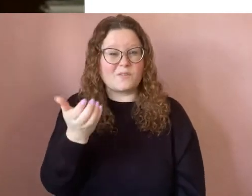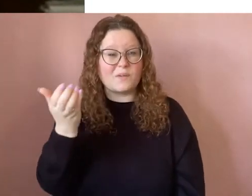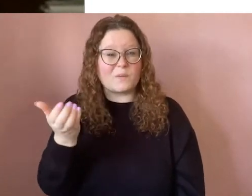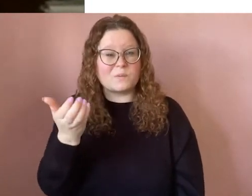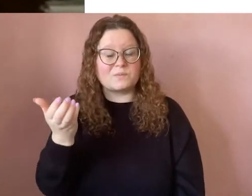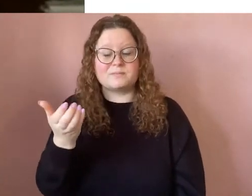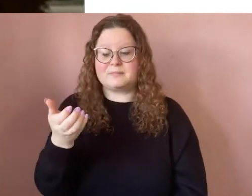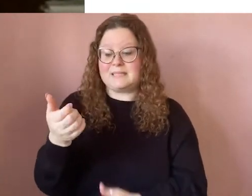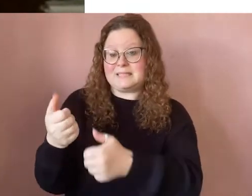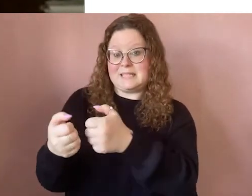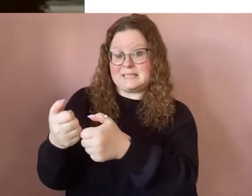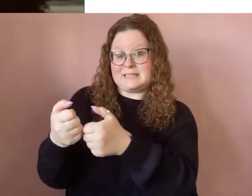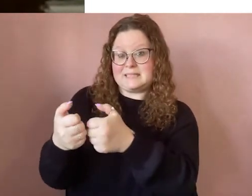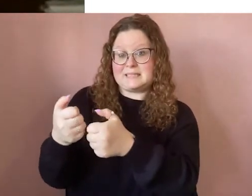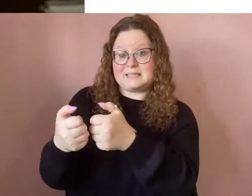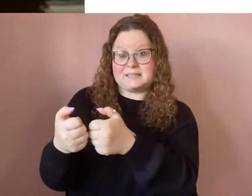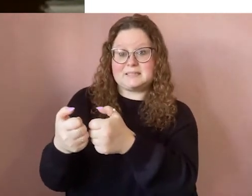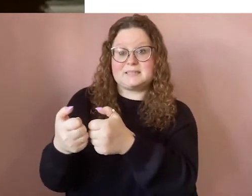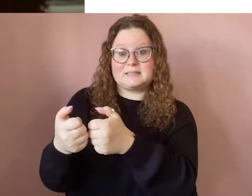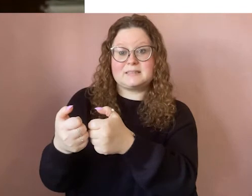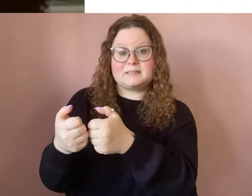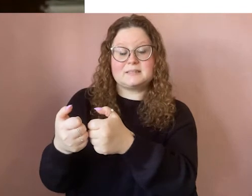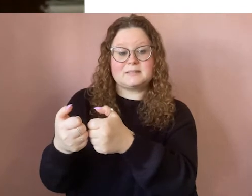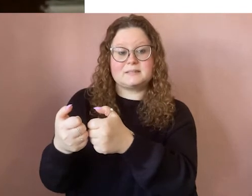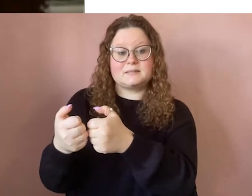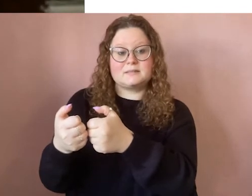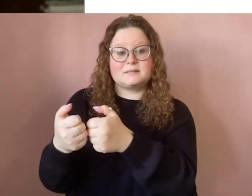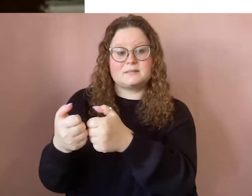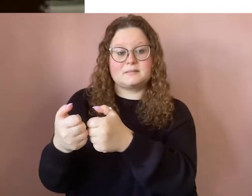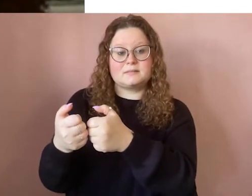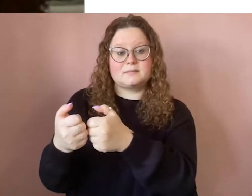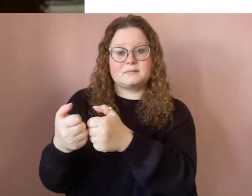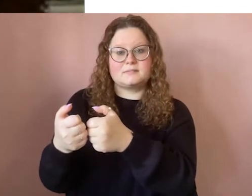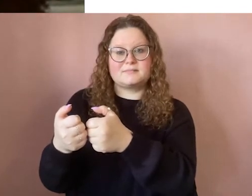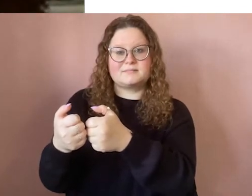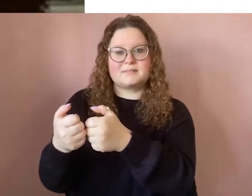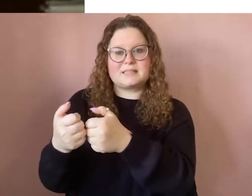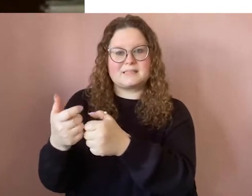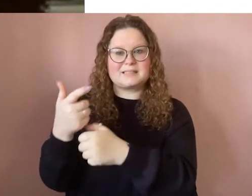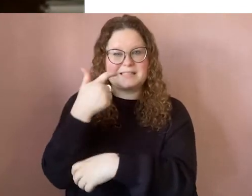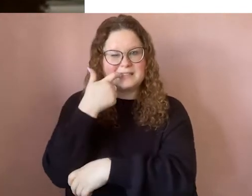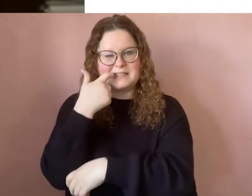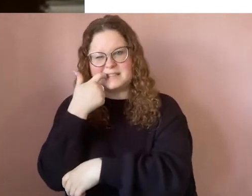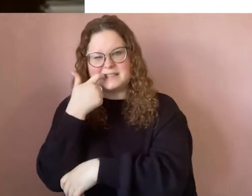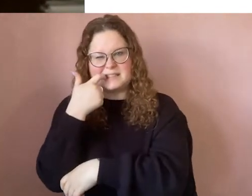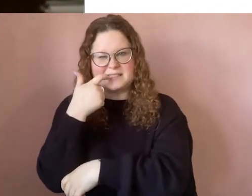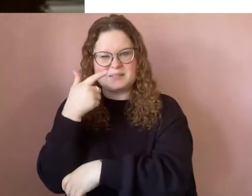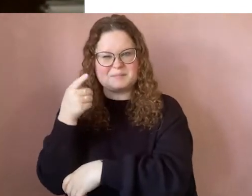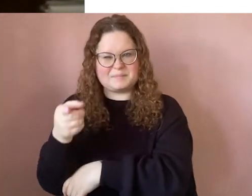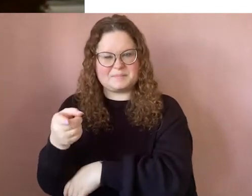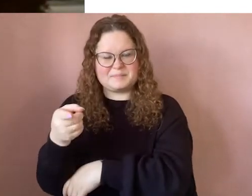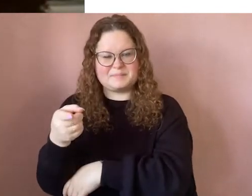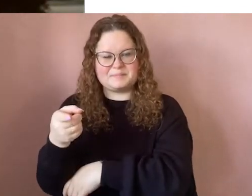texting, are designed to create more than a habit, but an addiction.